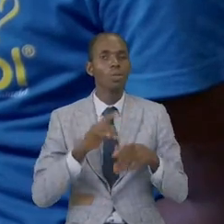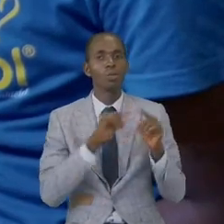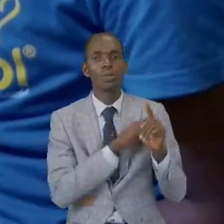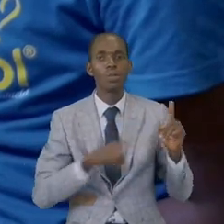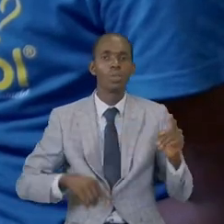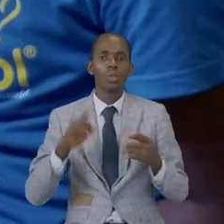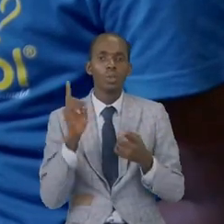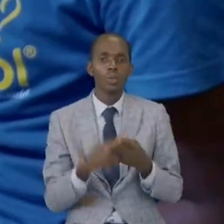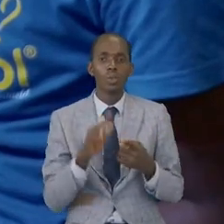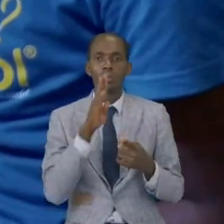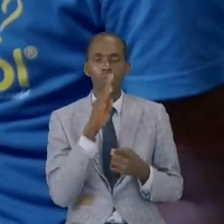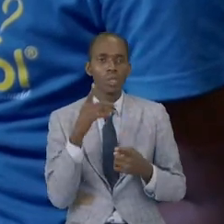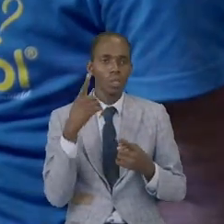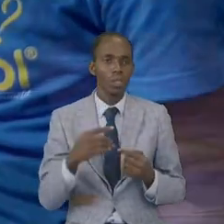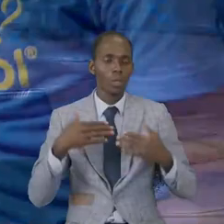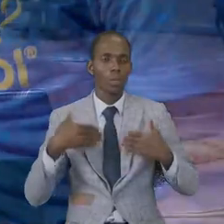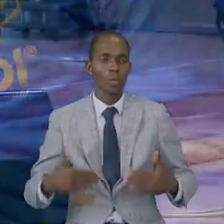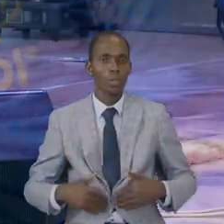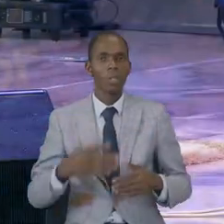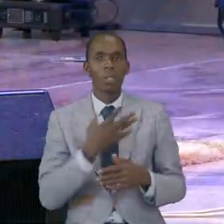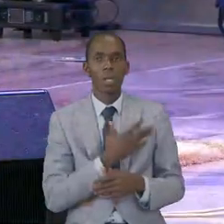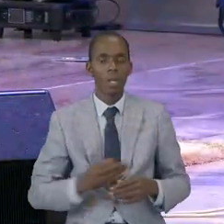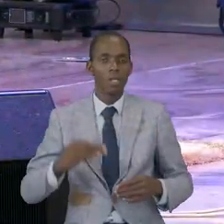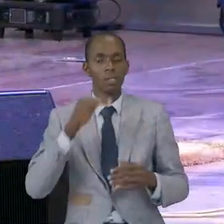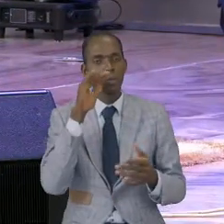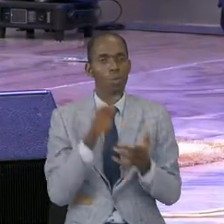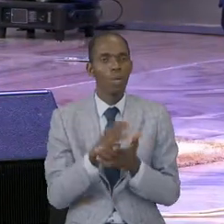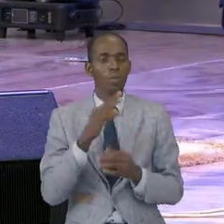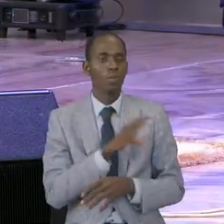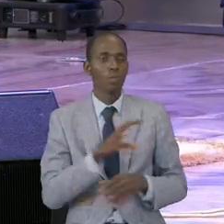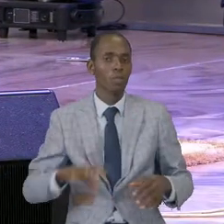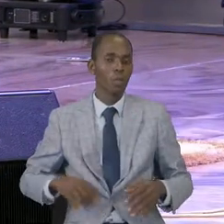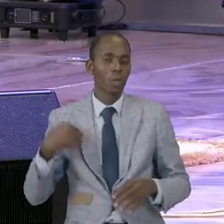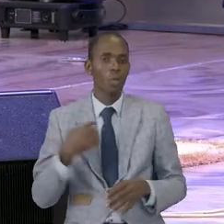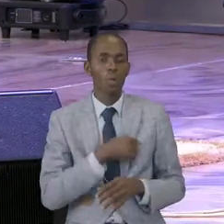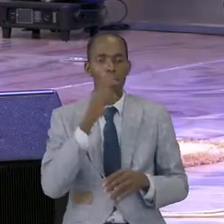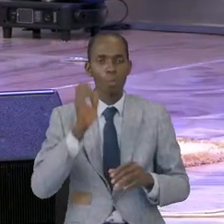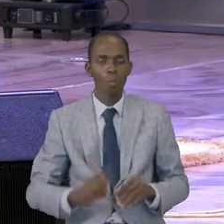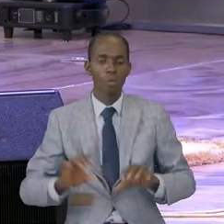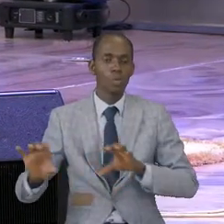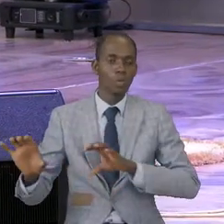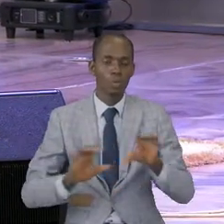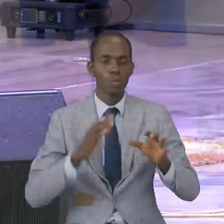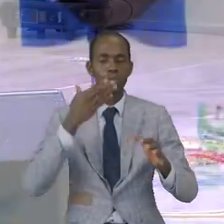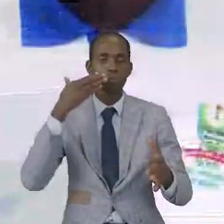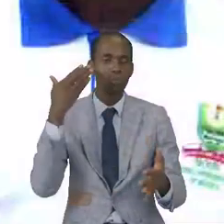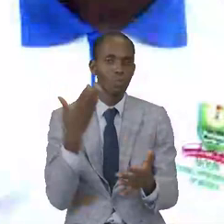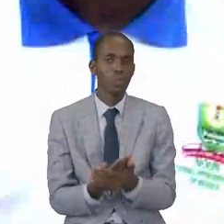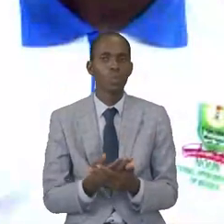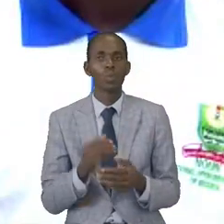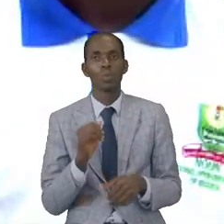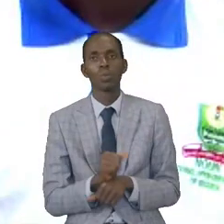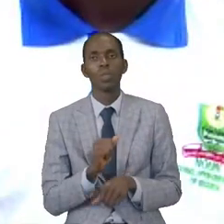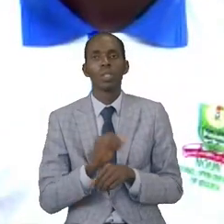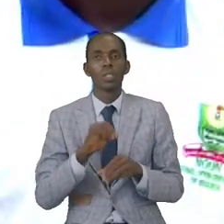body and the bride of Christ. We must commit ourselves to well doing in